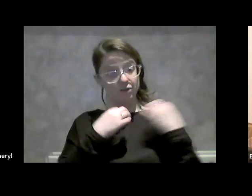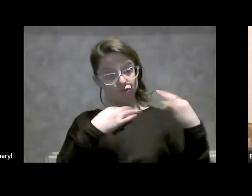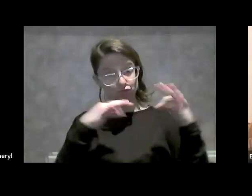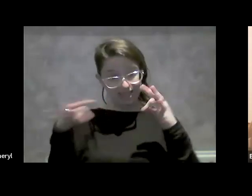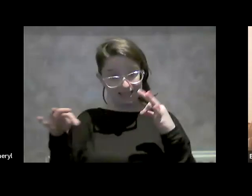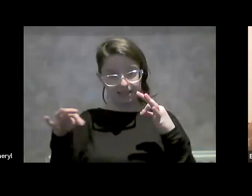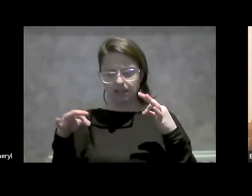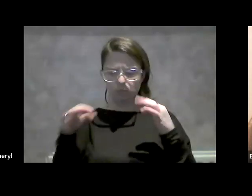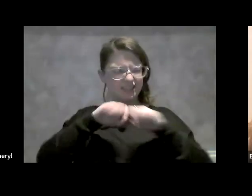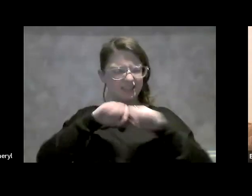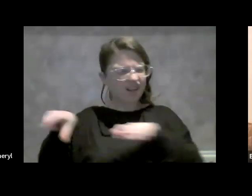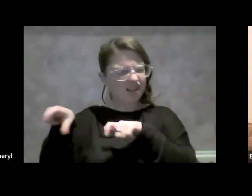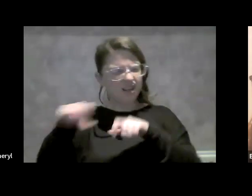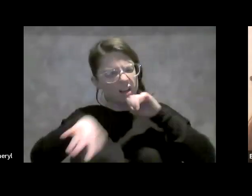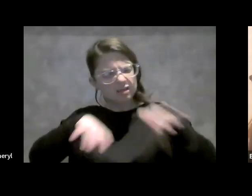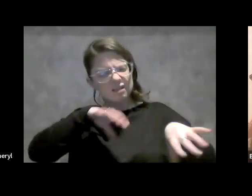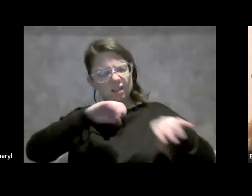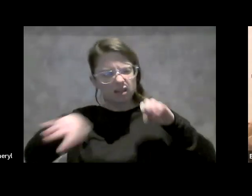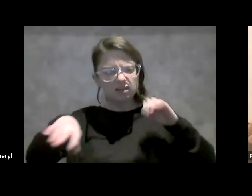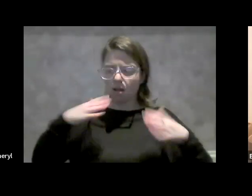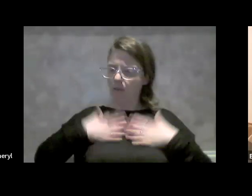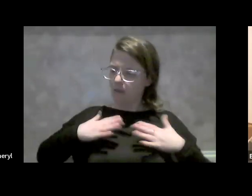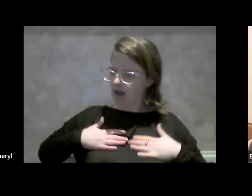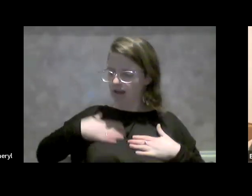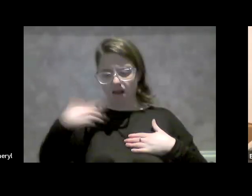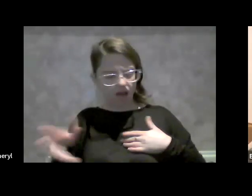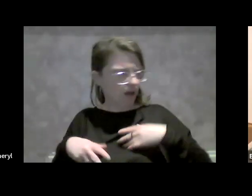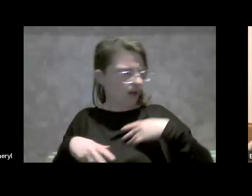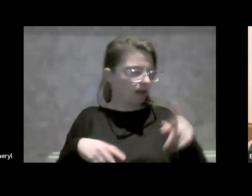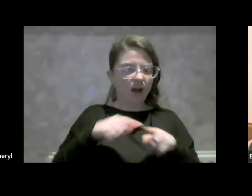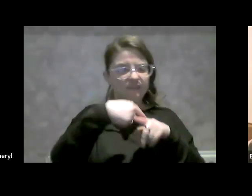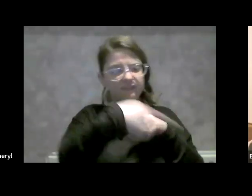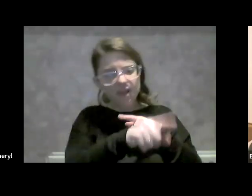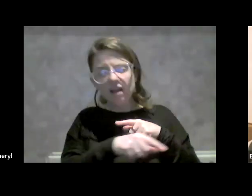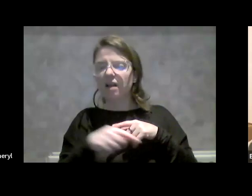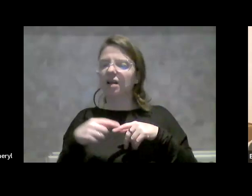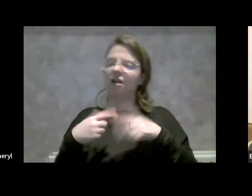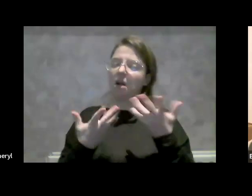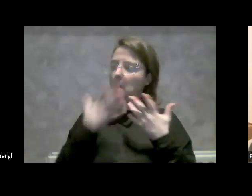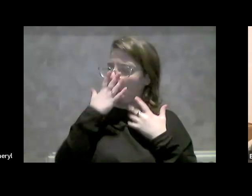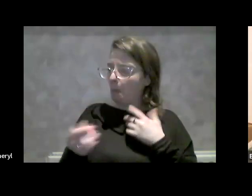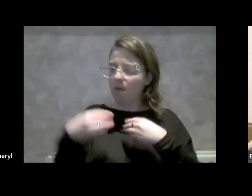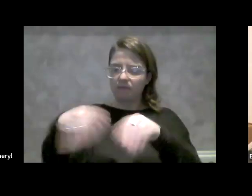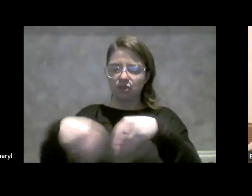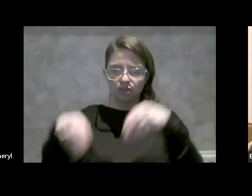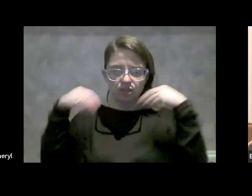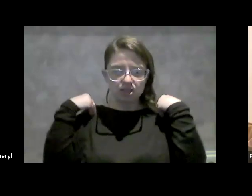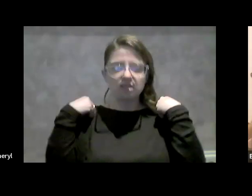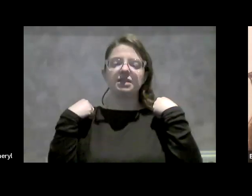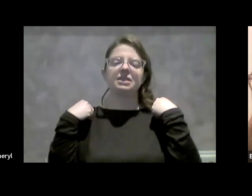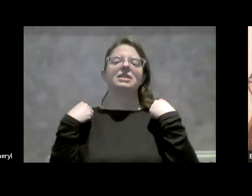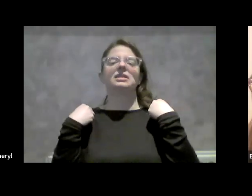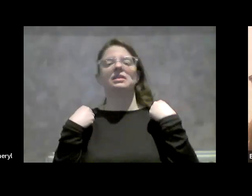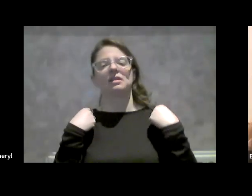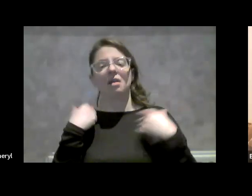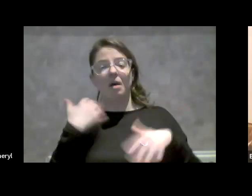I kept on losing things. Body parts this time, a finger trailing the corner of an unknown sheet, a cheek pressed against the